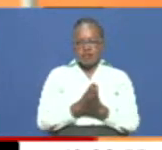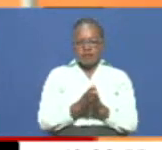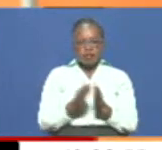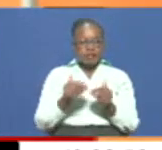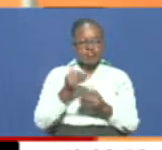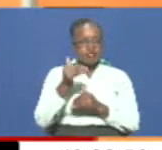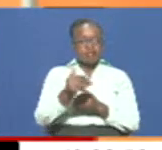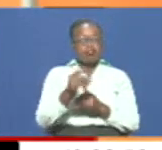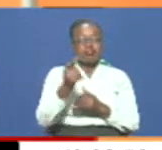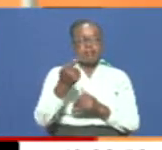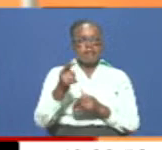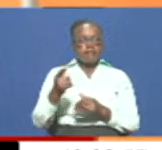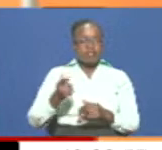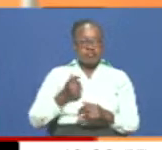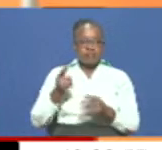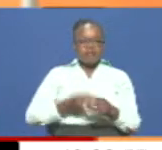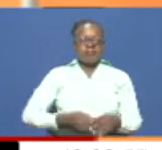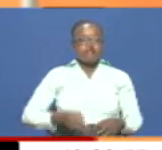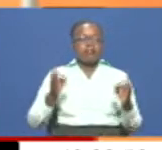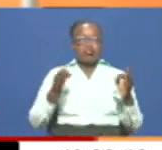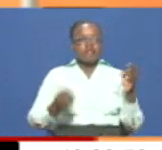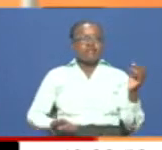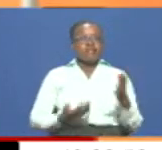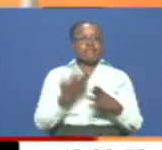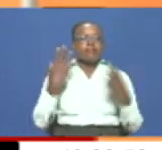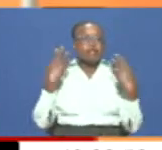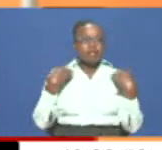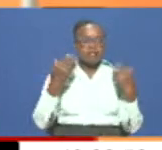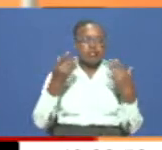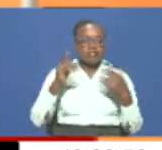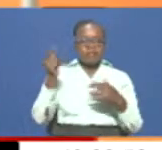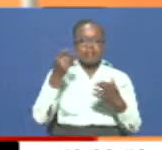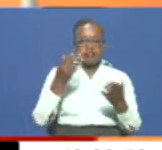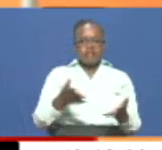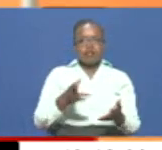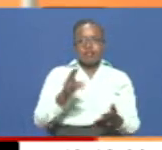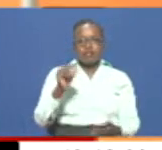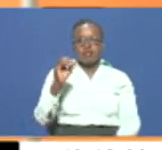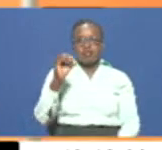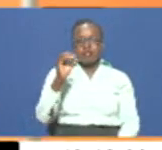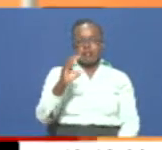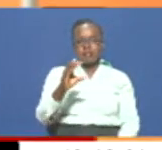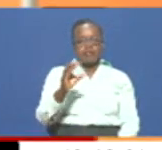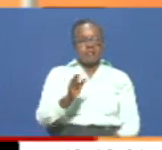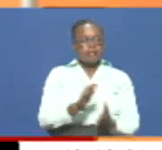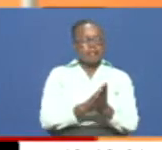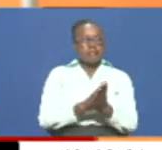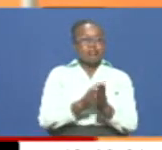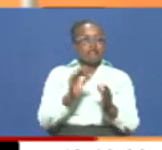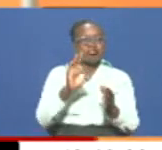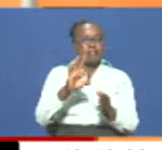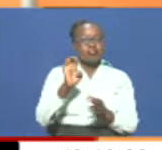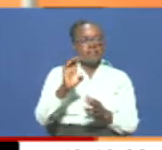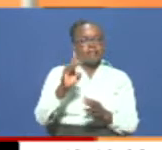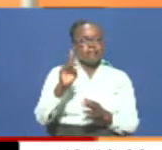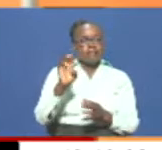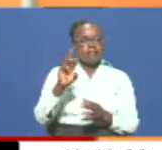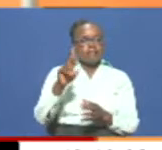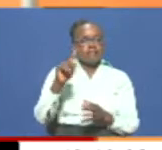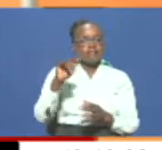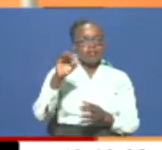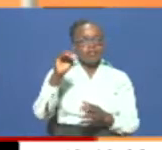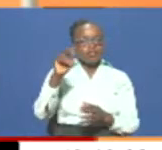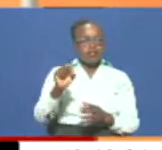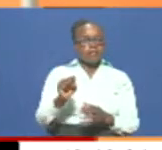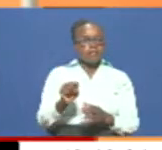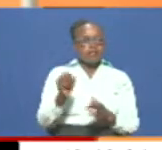First Lady officially launch the games here in Kenya. So as NOC and the federations, what are our timelines as we, you know, as